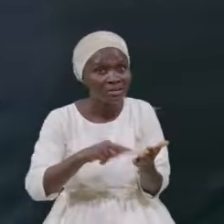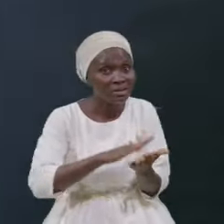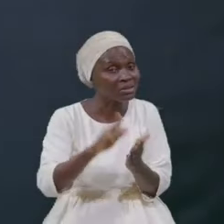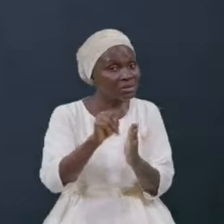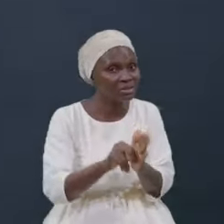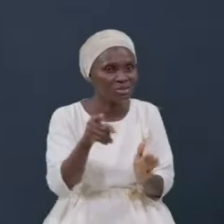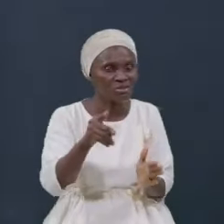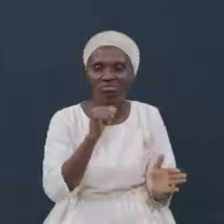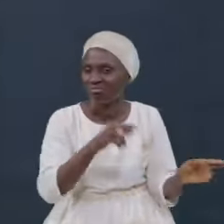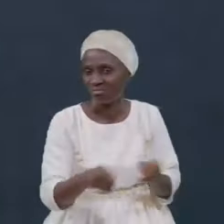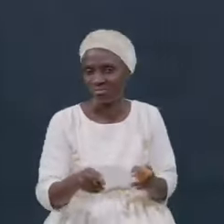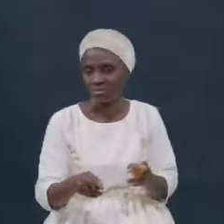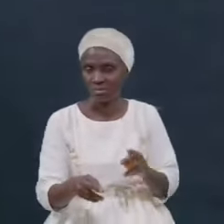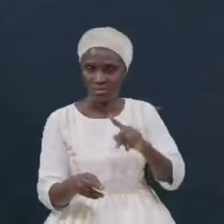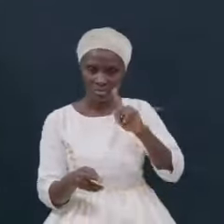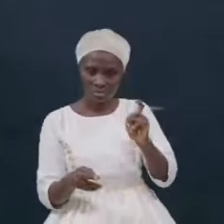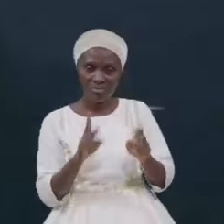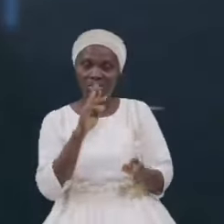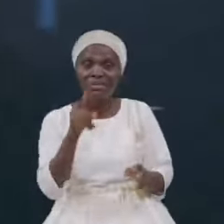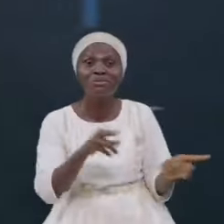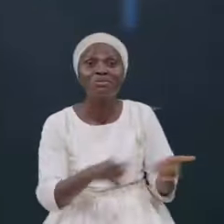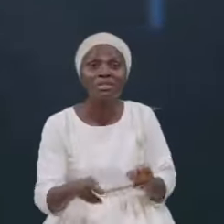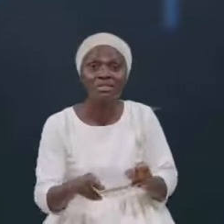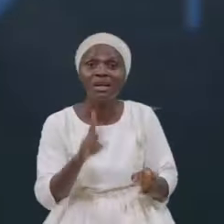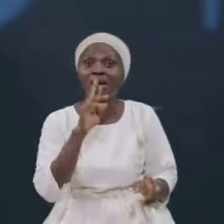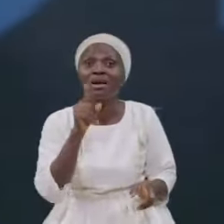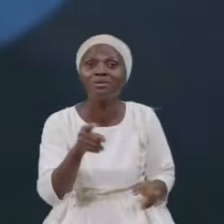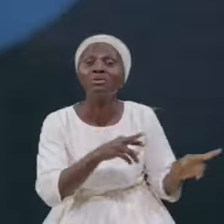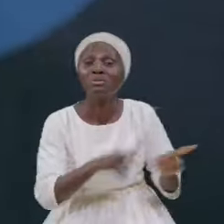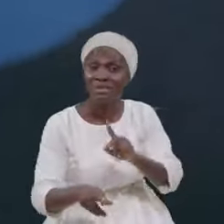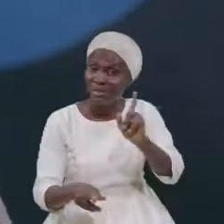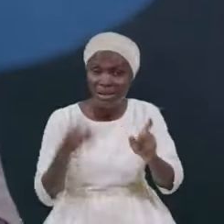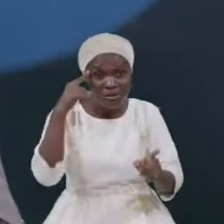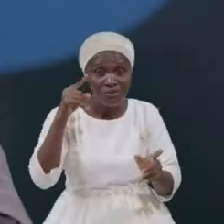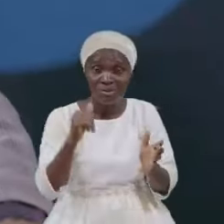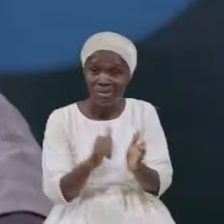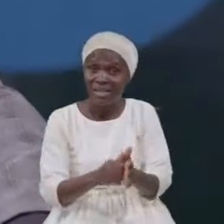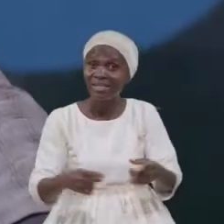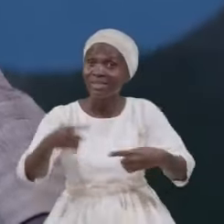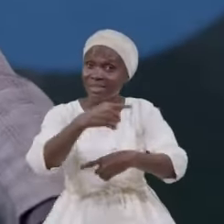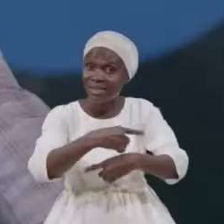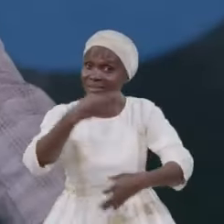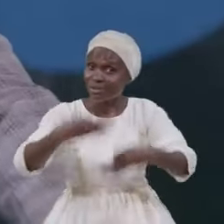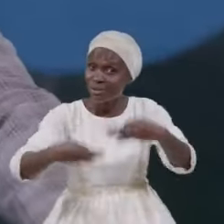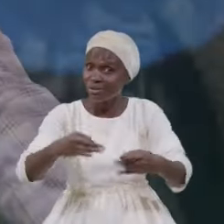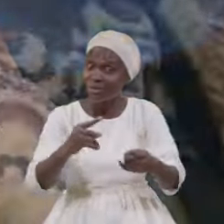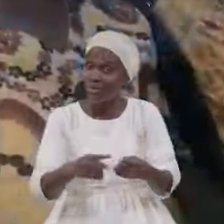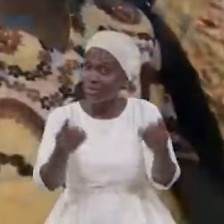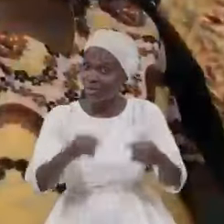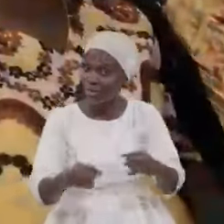you ready for the day of judgment? Today is your day to be